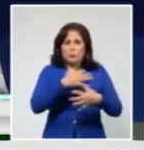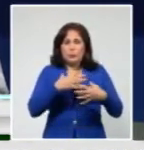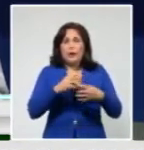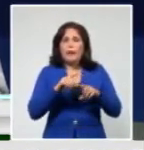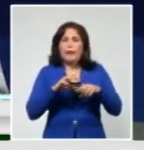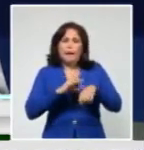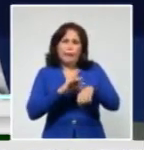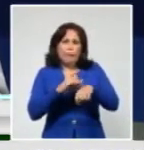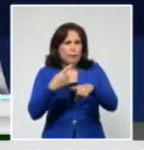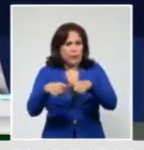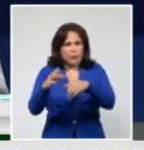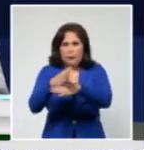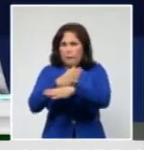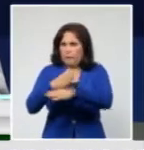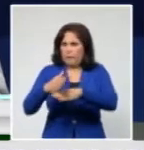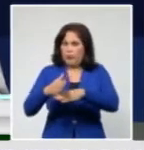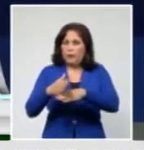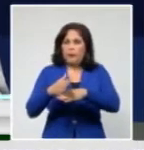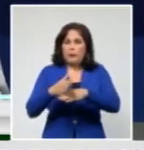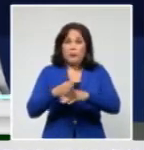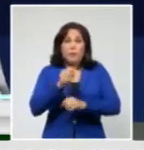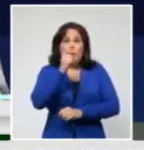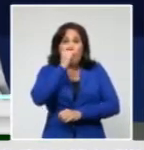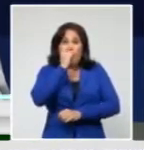friends of the deceased.